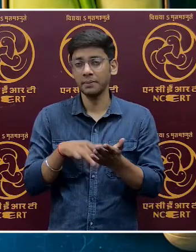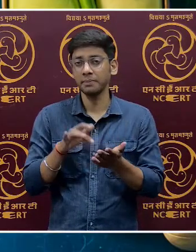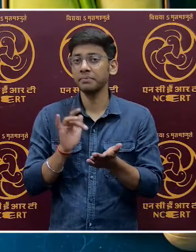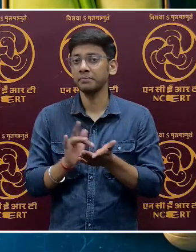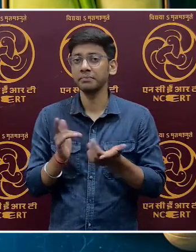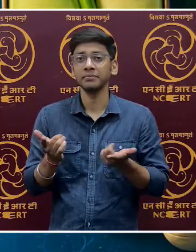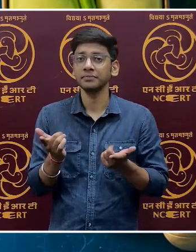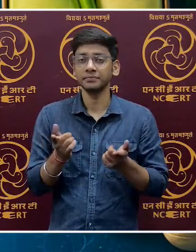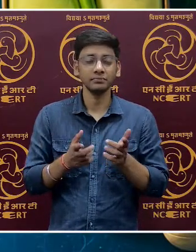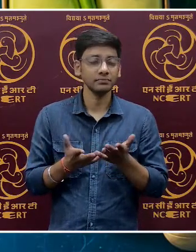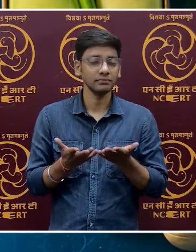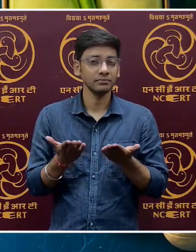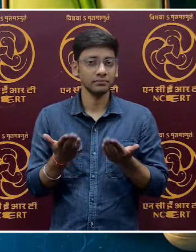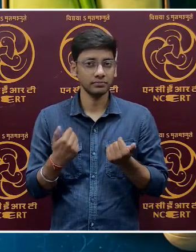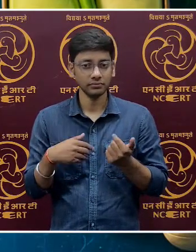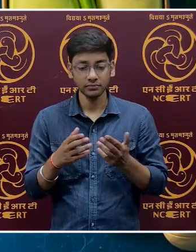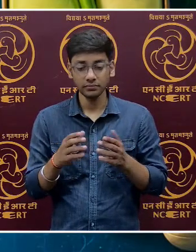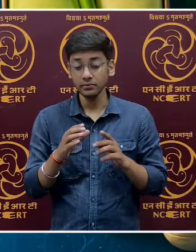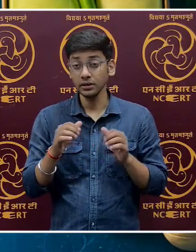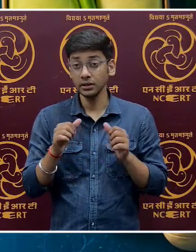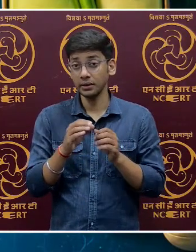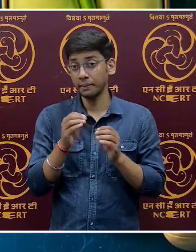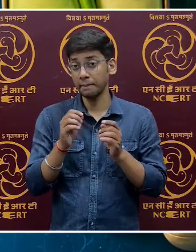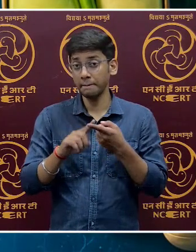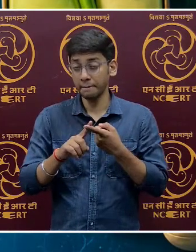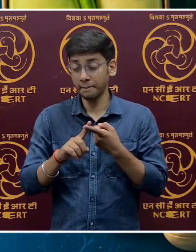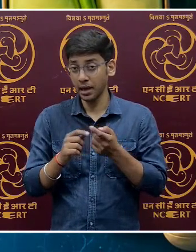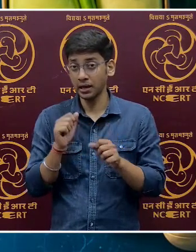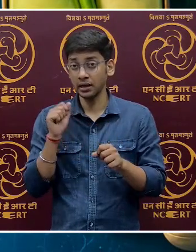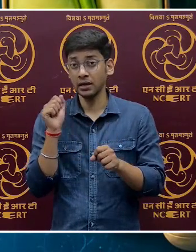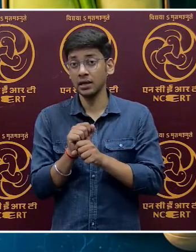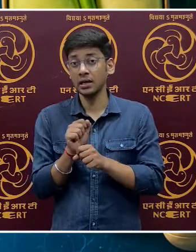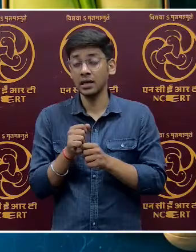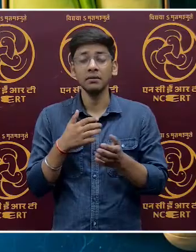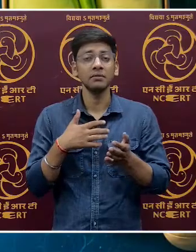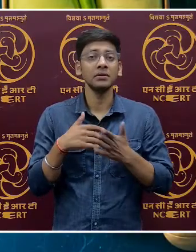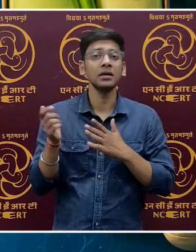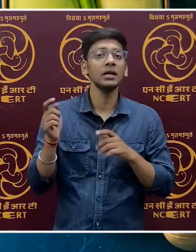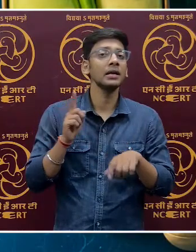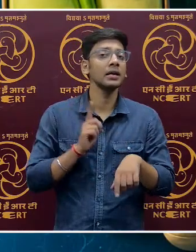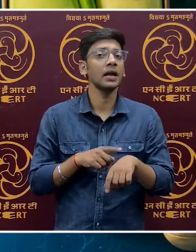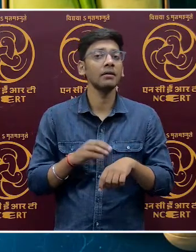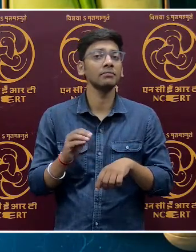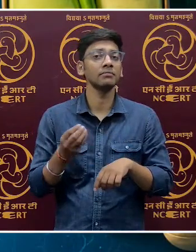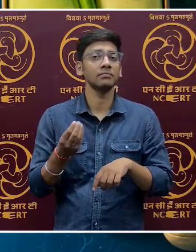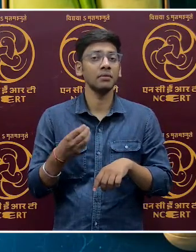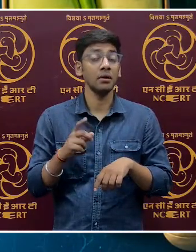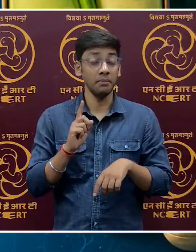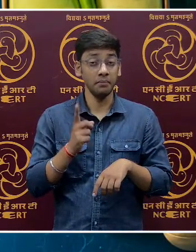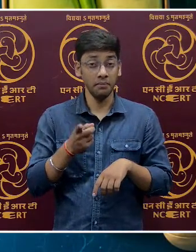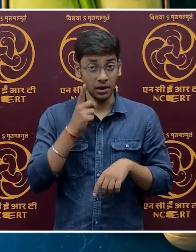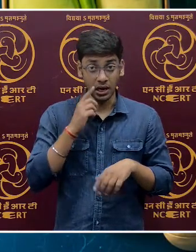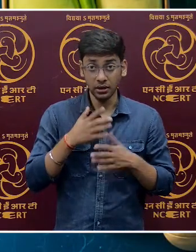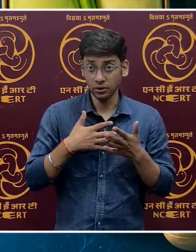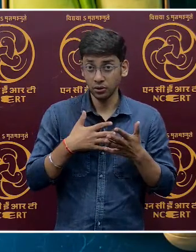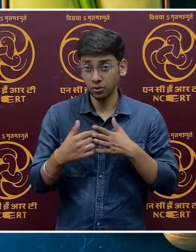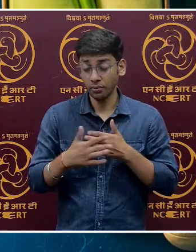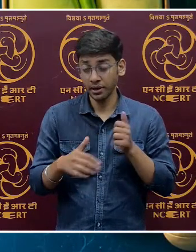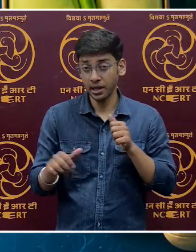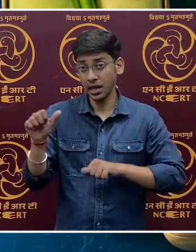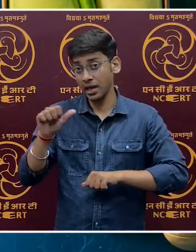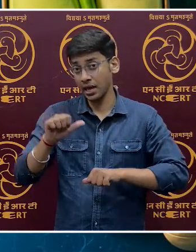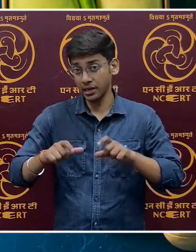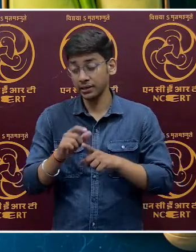position that we can able to work on it as much as time we can. But of course, before doing any experiment, it's